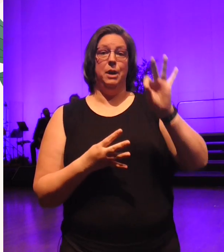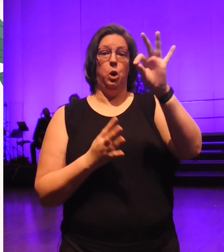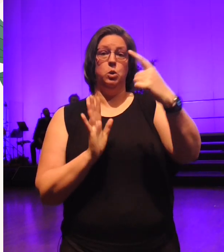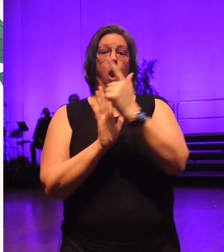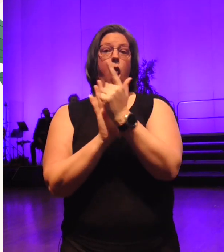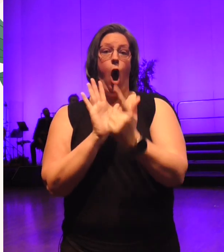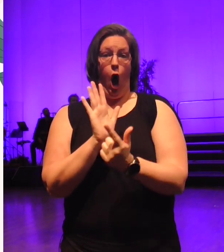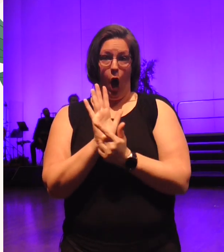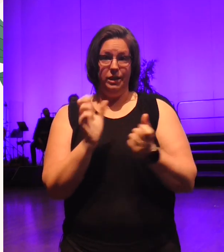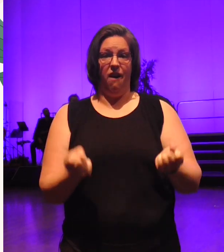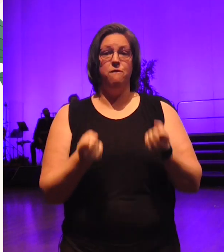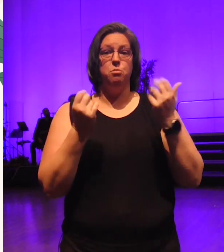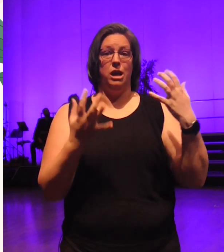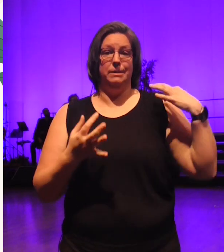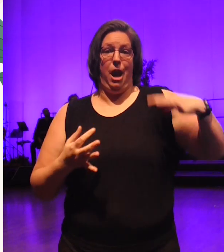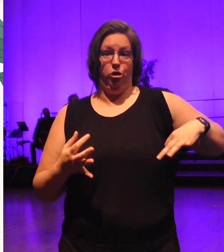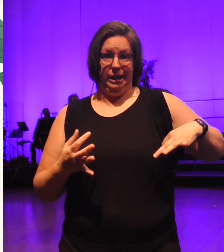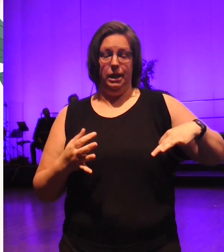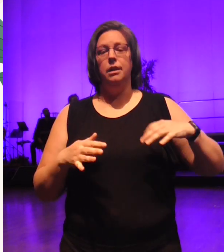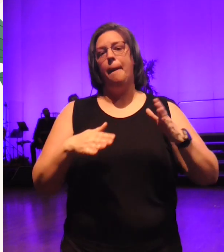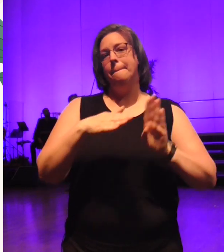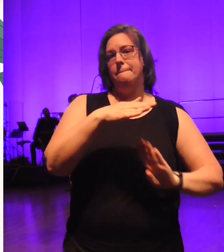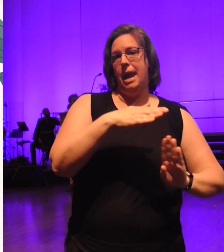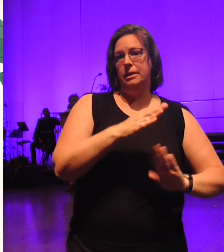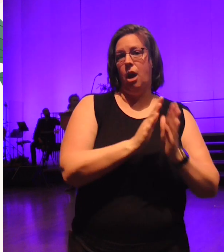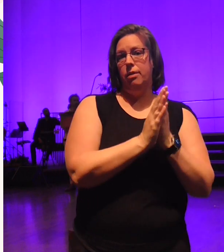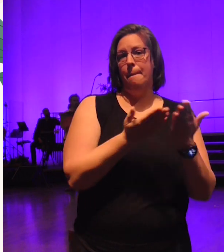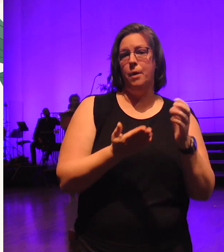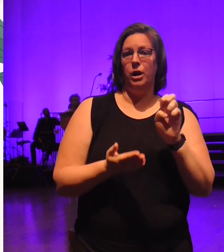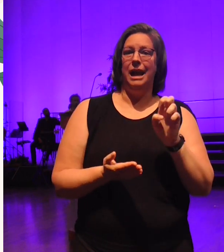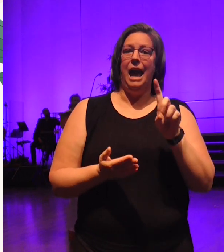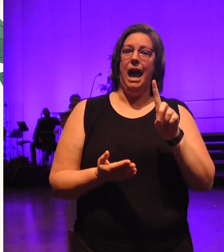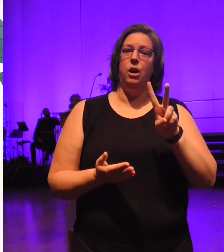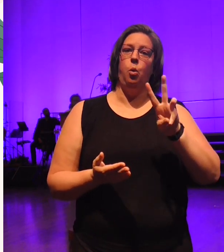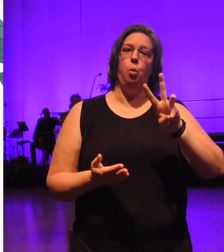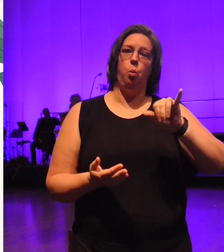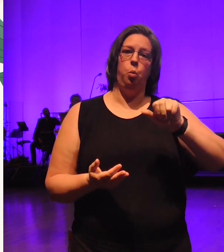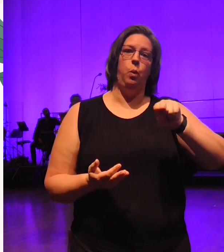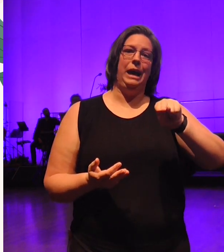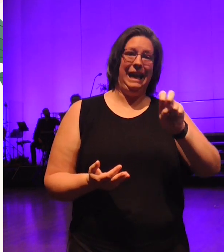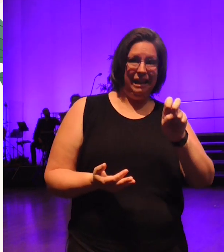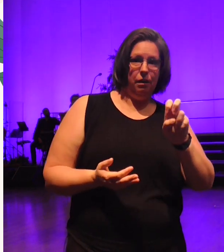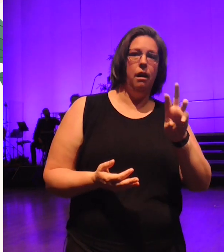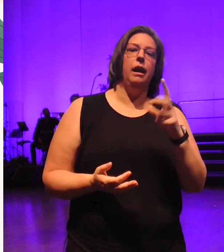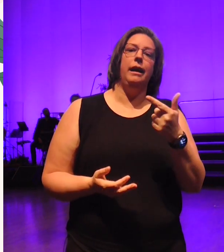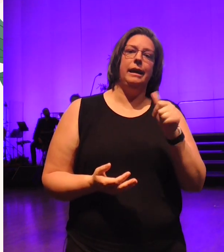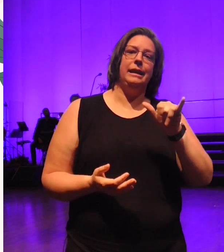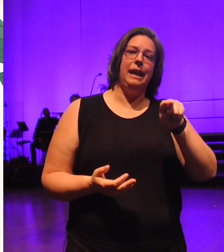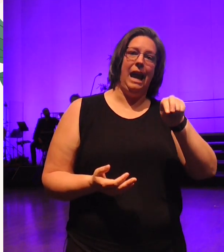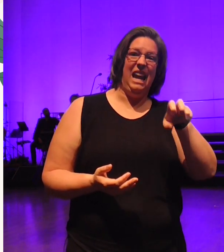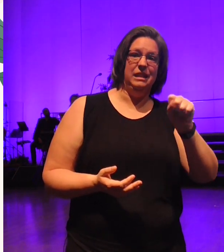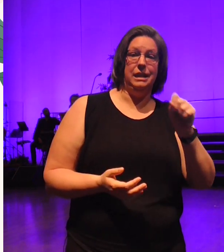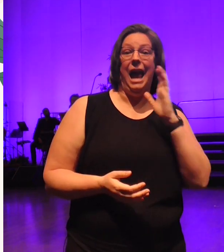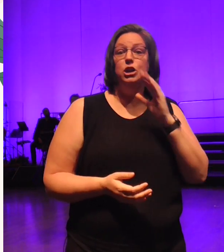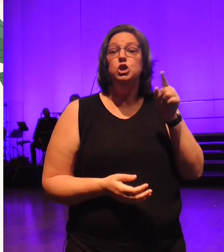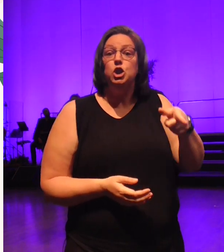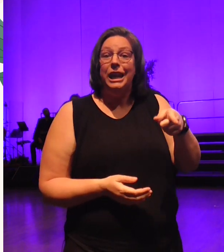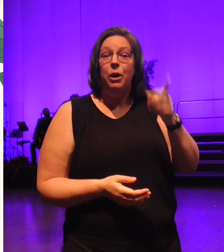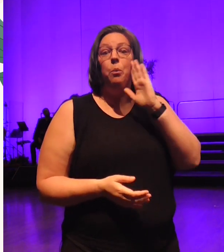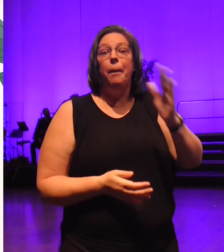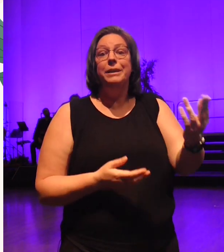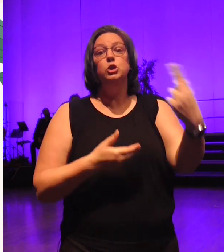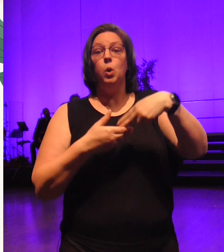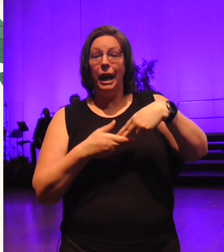which is based on the book by Edwin Gaines. And she's joining us via Zoom the very first night of